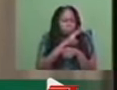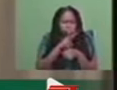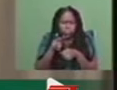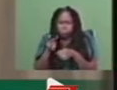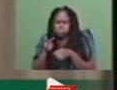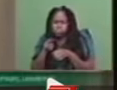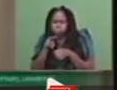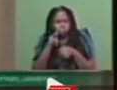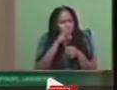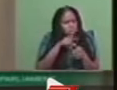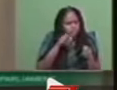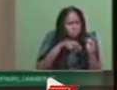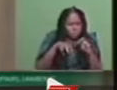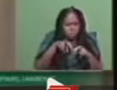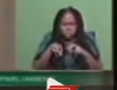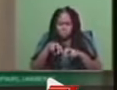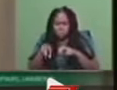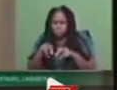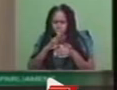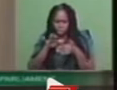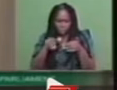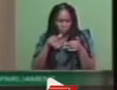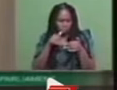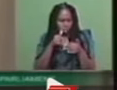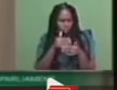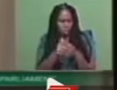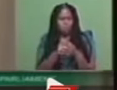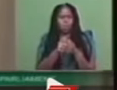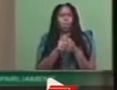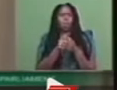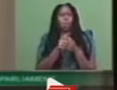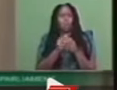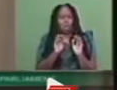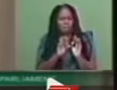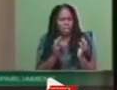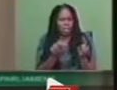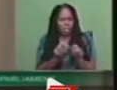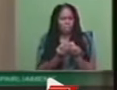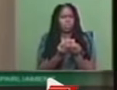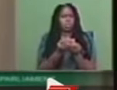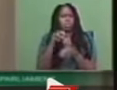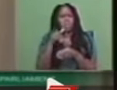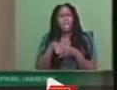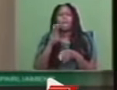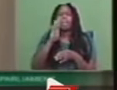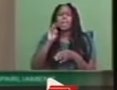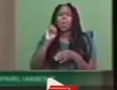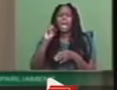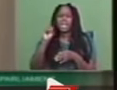by the Boston Consulting Group, families reported an additional 27 hours